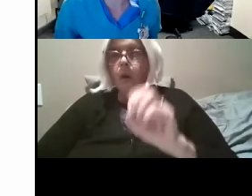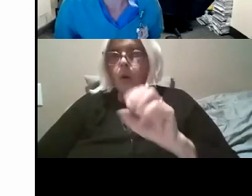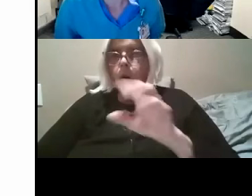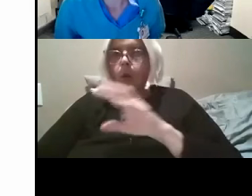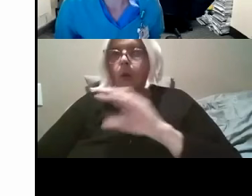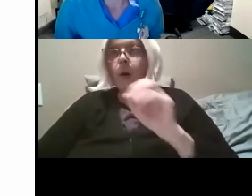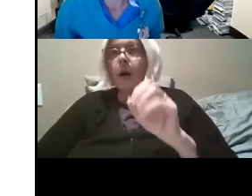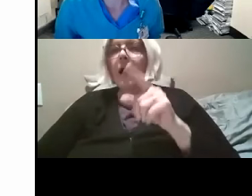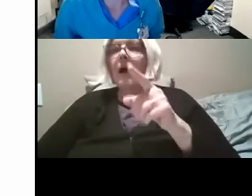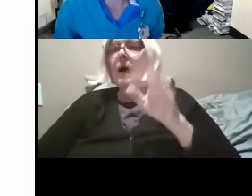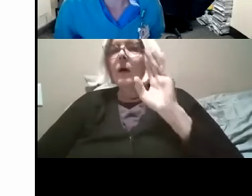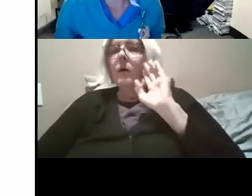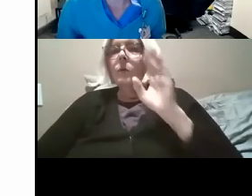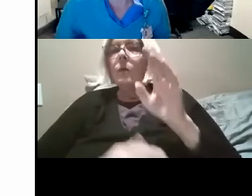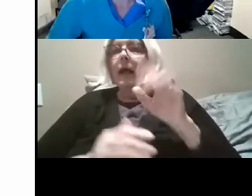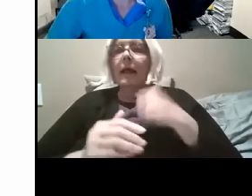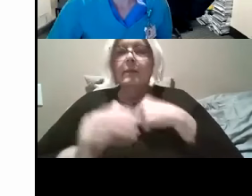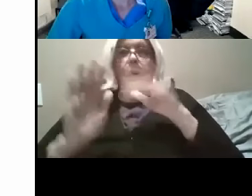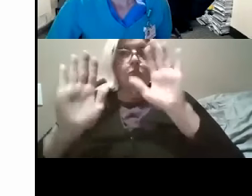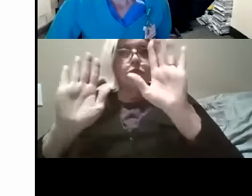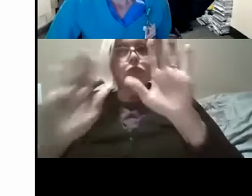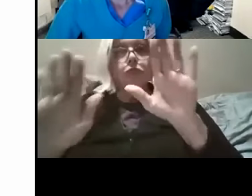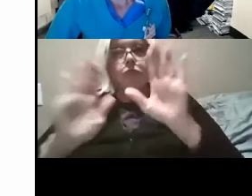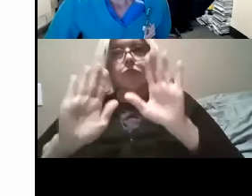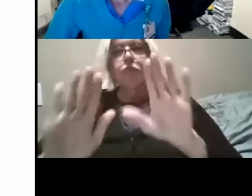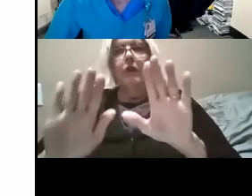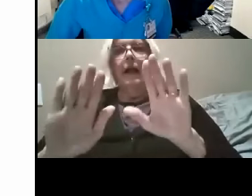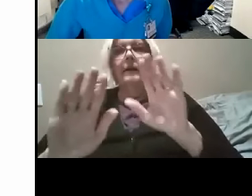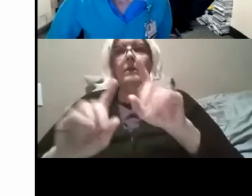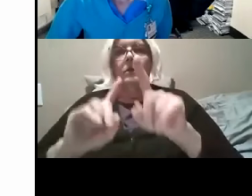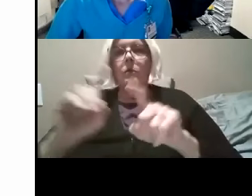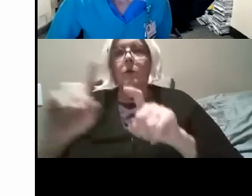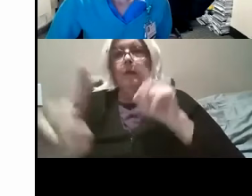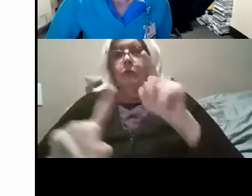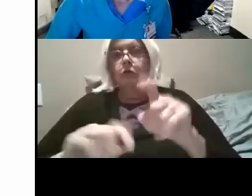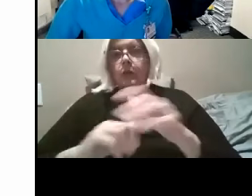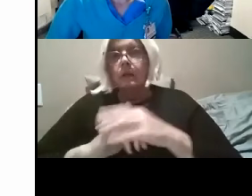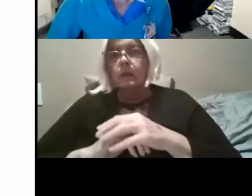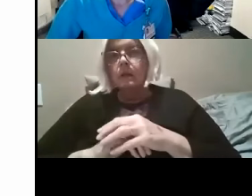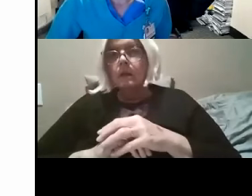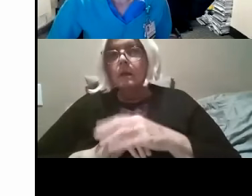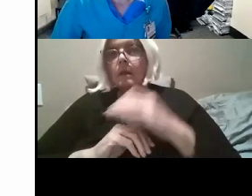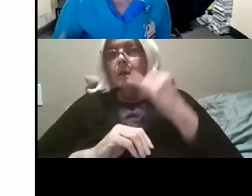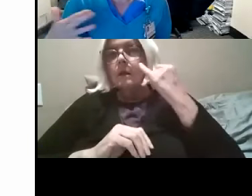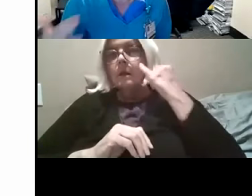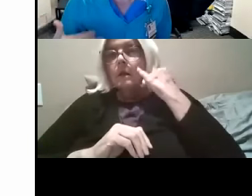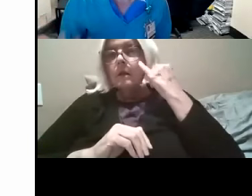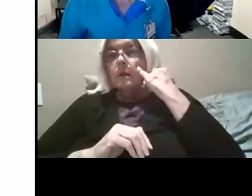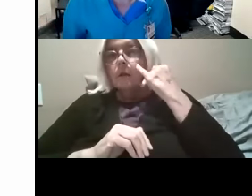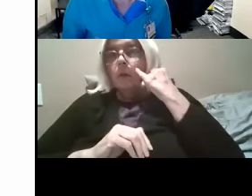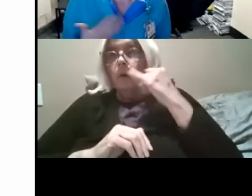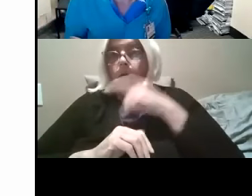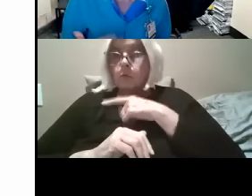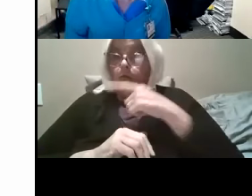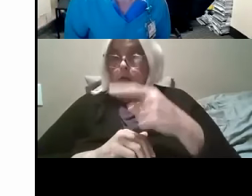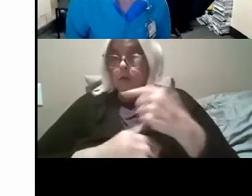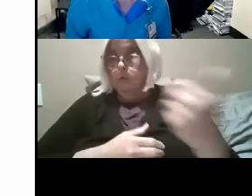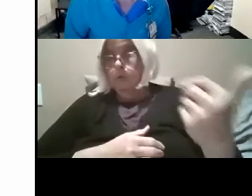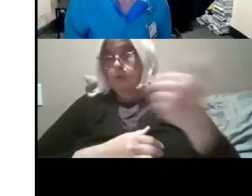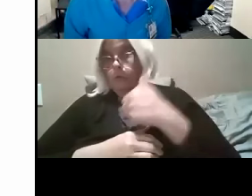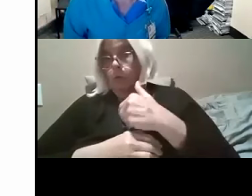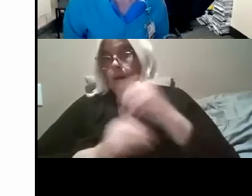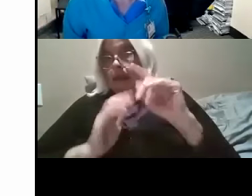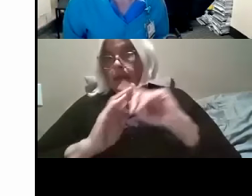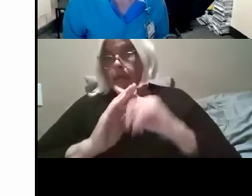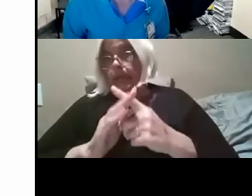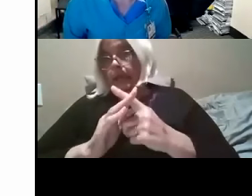start with a couple. And so a few came in at the beginning, and you may have answered the questions, as